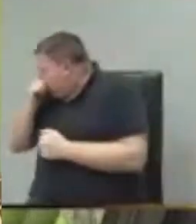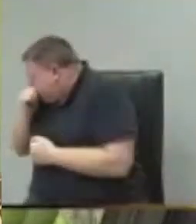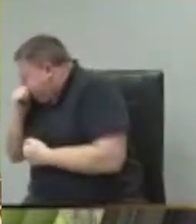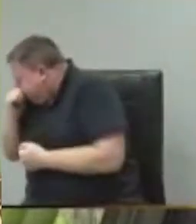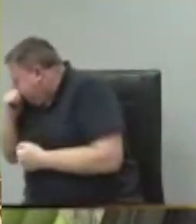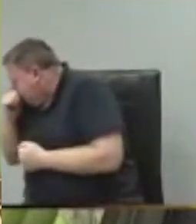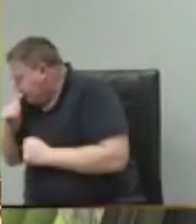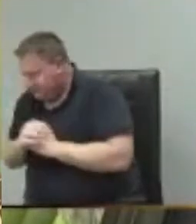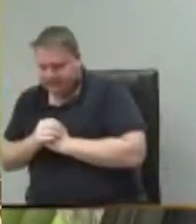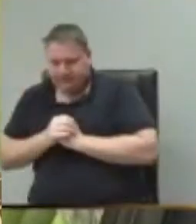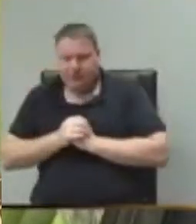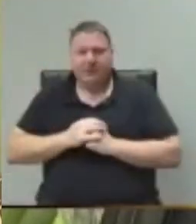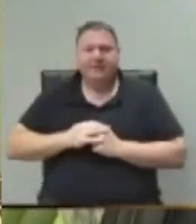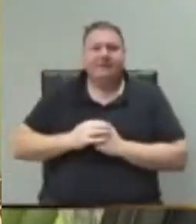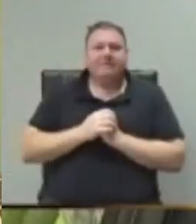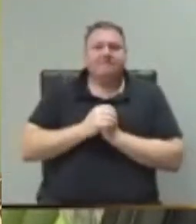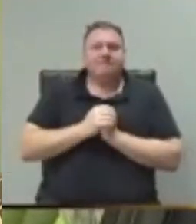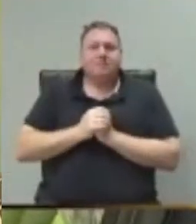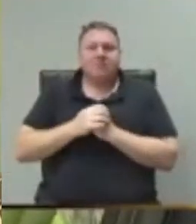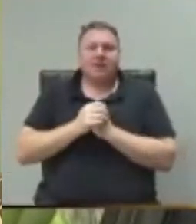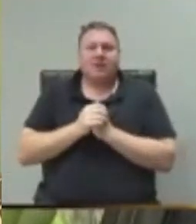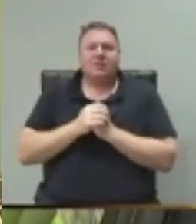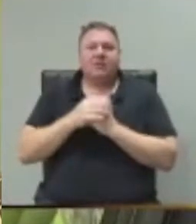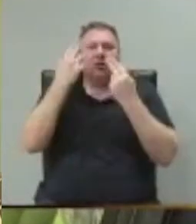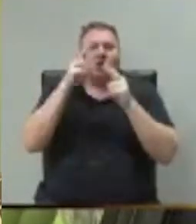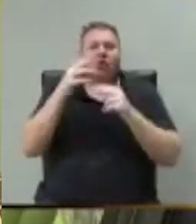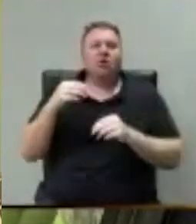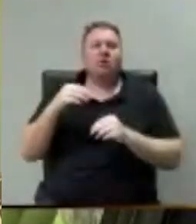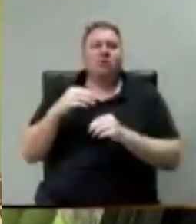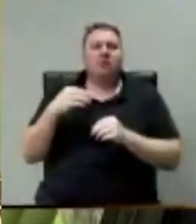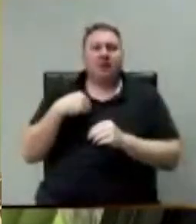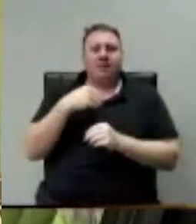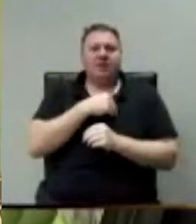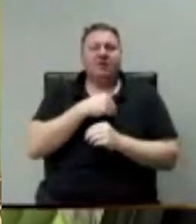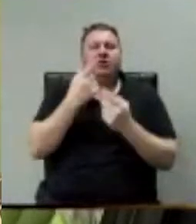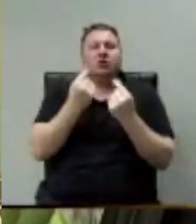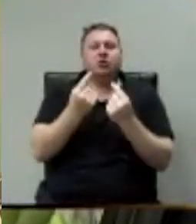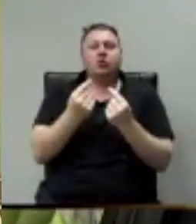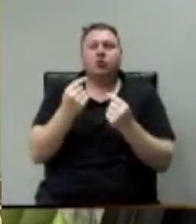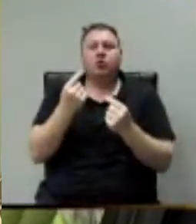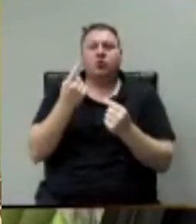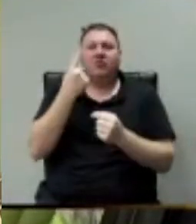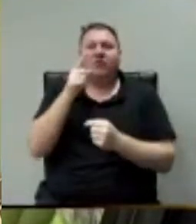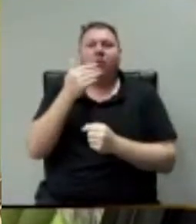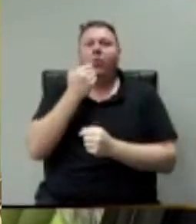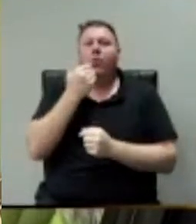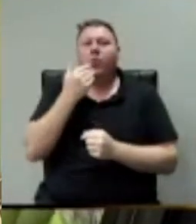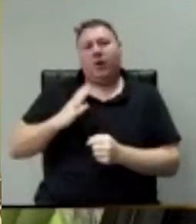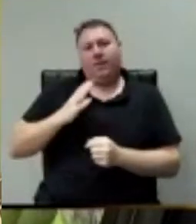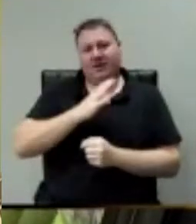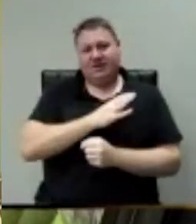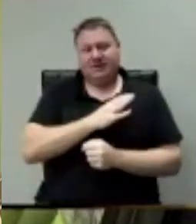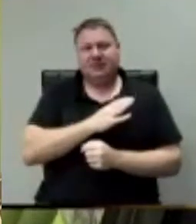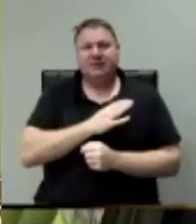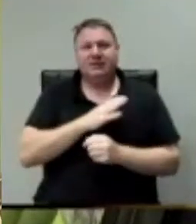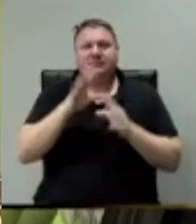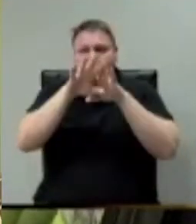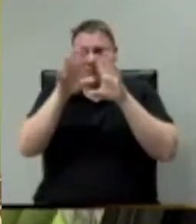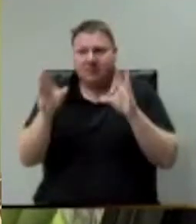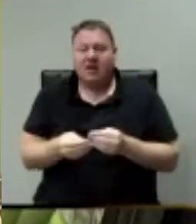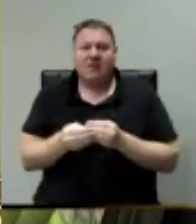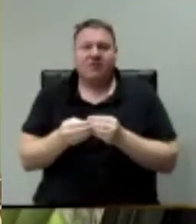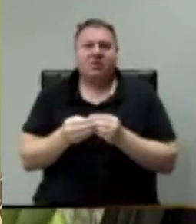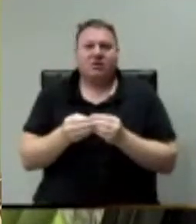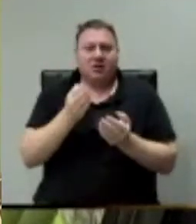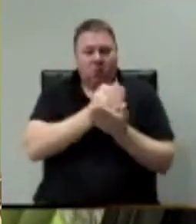I'm harassing them, but it's because honorable members, you are doing it for the committee so that everything is in